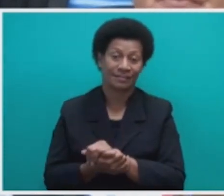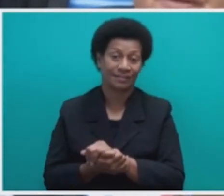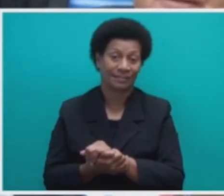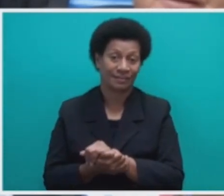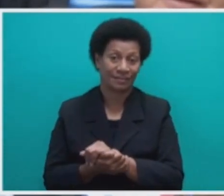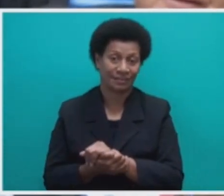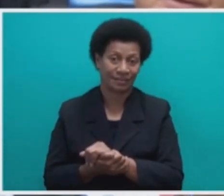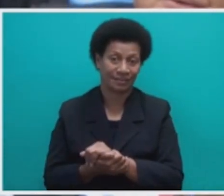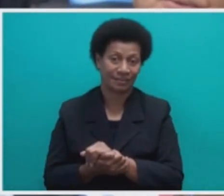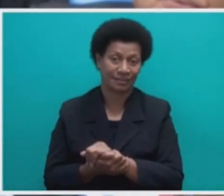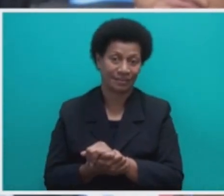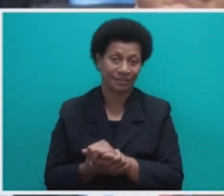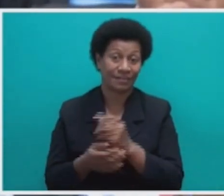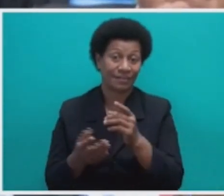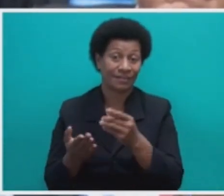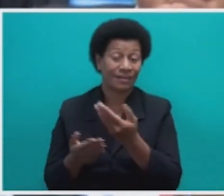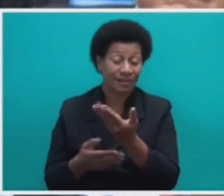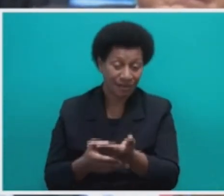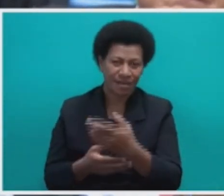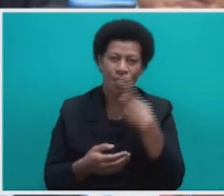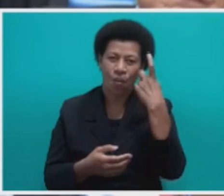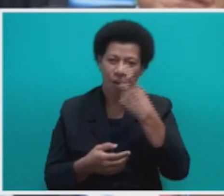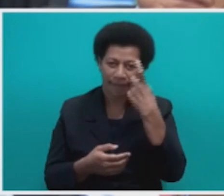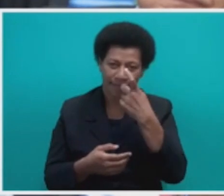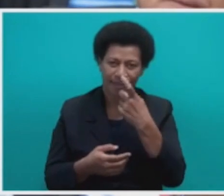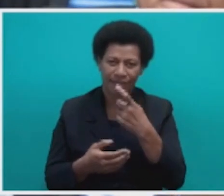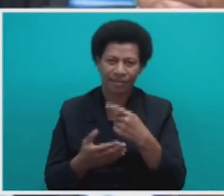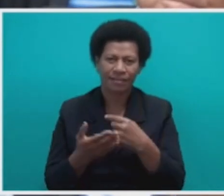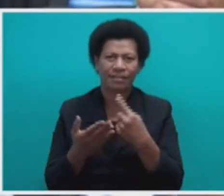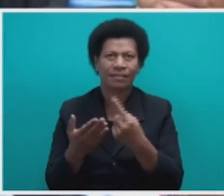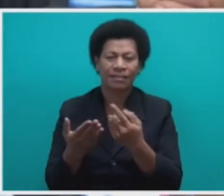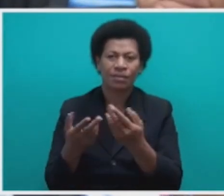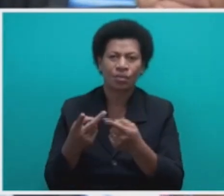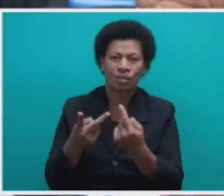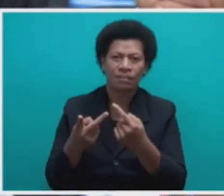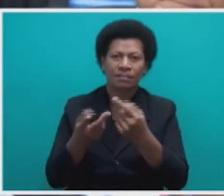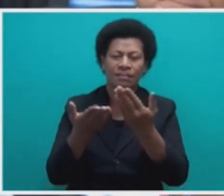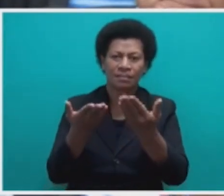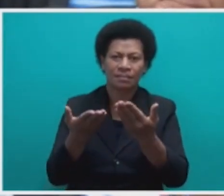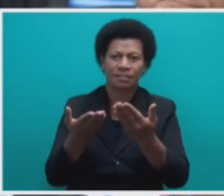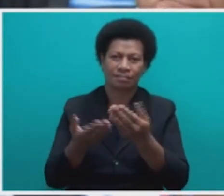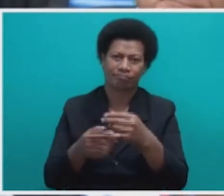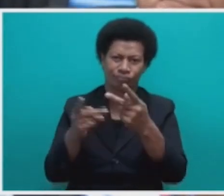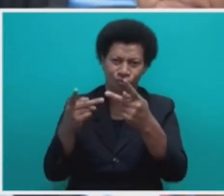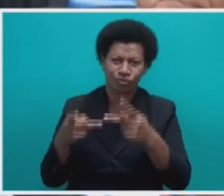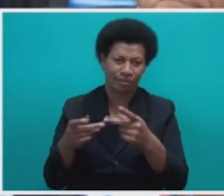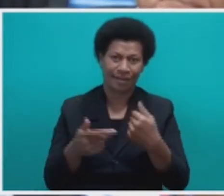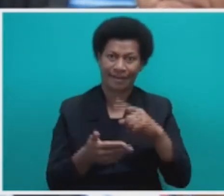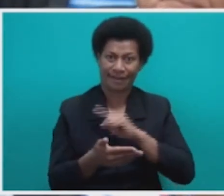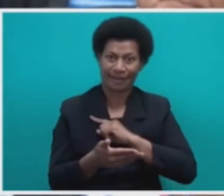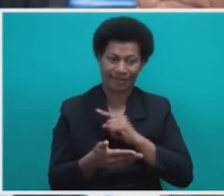they're worried about the impact on the producers. Suddenly, they turn away from consumers to be